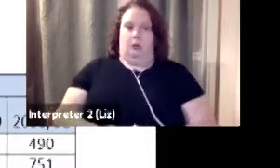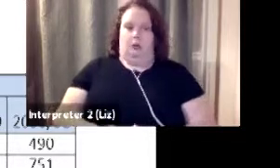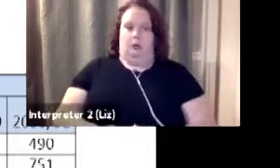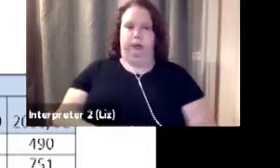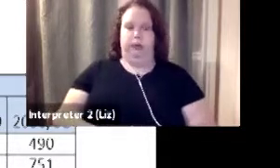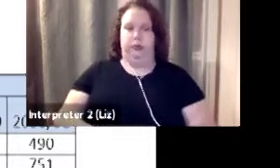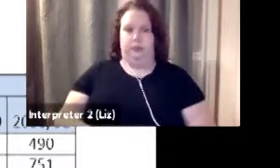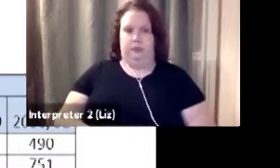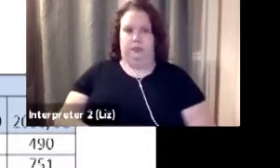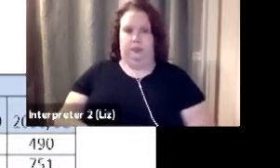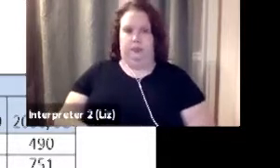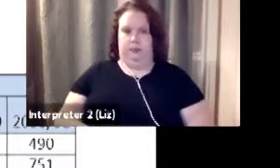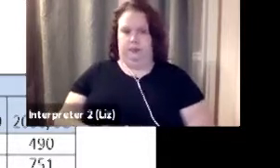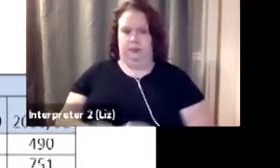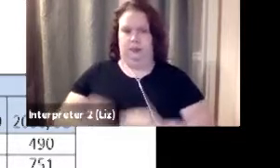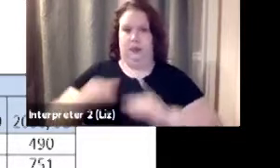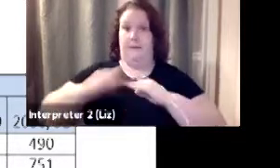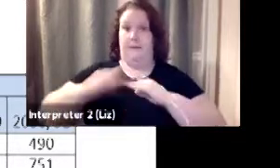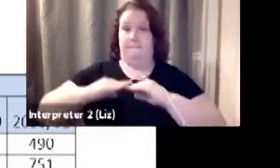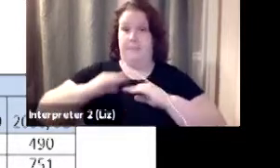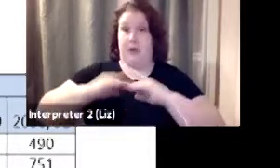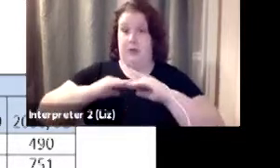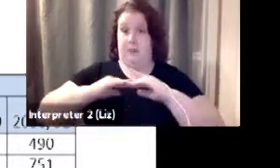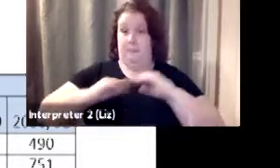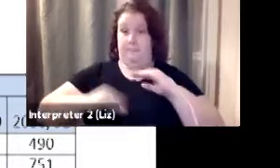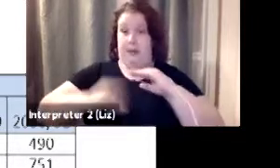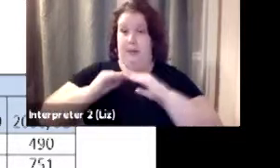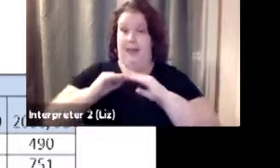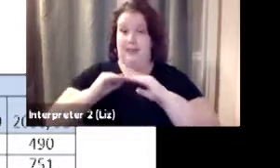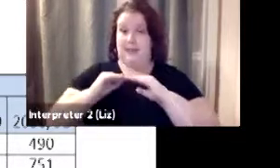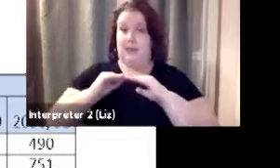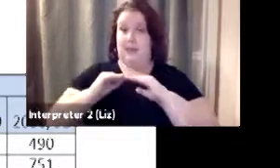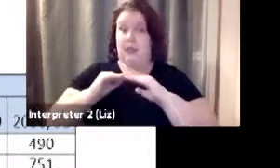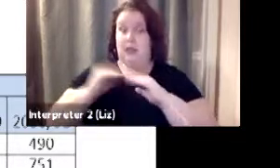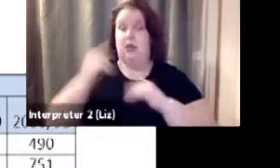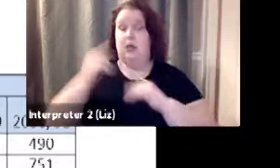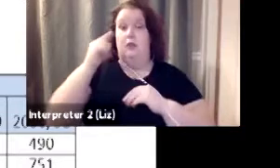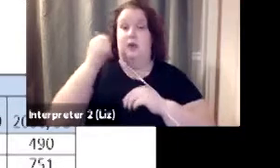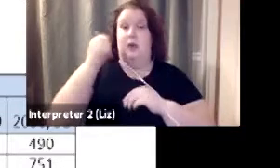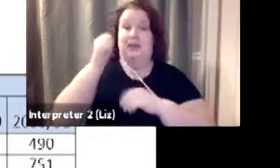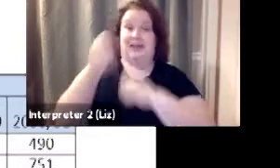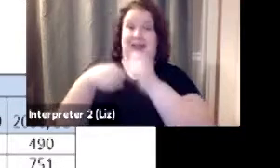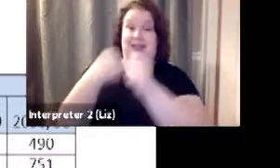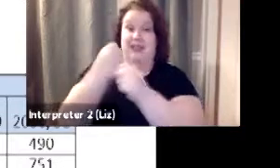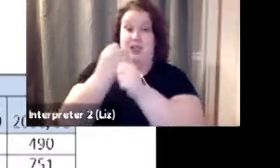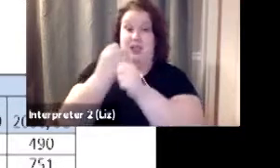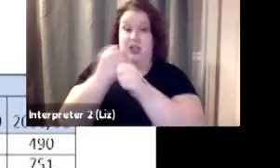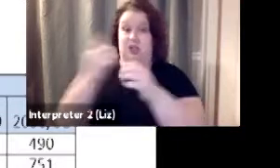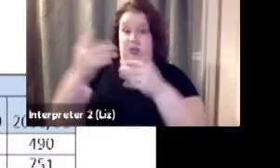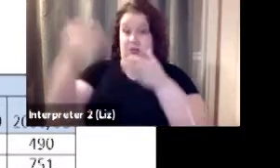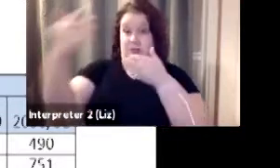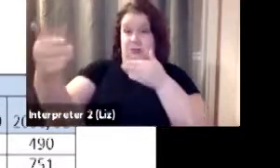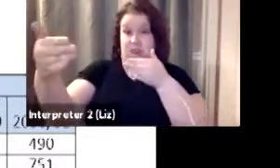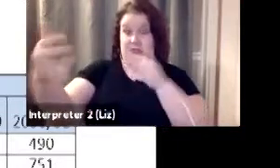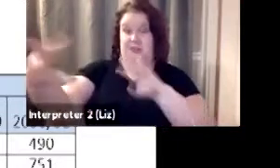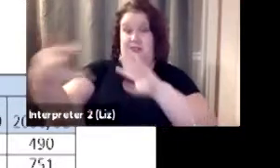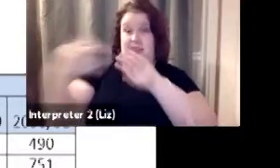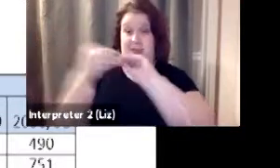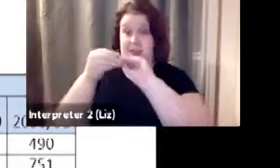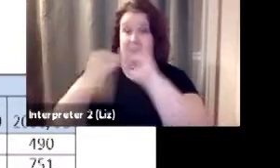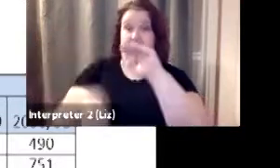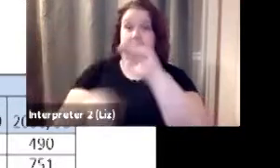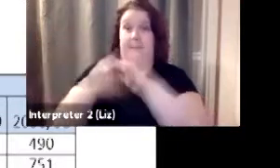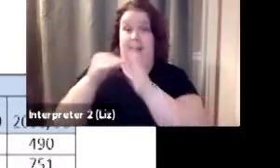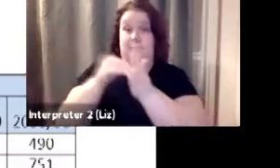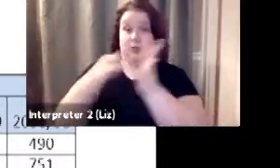capacity needed, meaning over that 10 year period, what is the maximum number of students that we would see? Uh, you